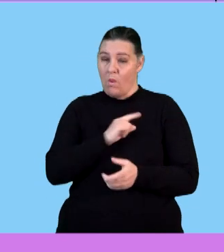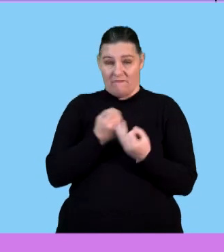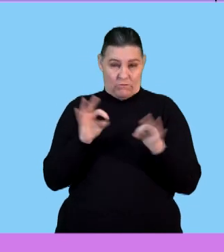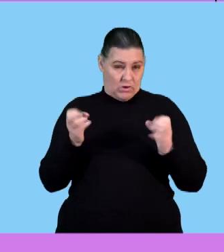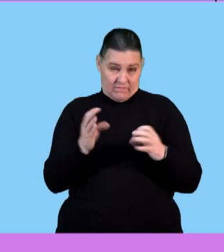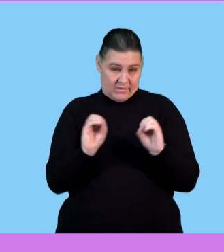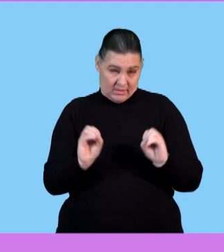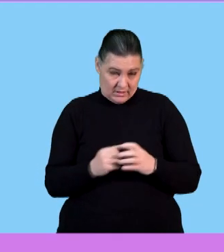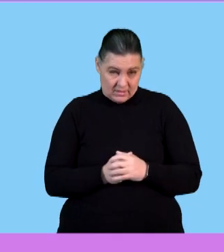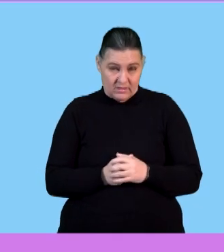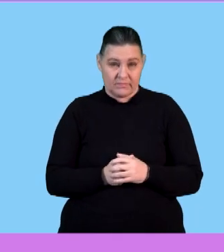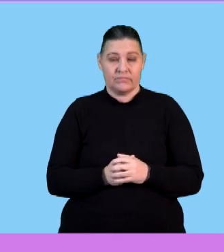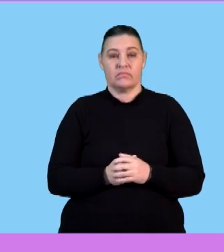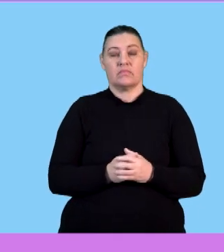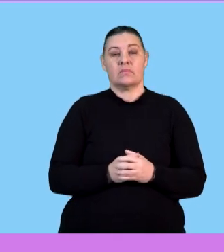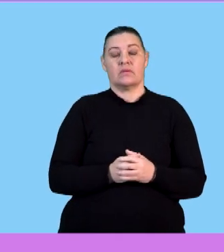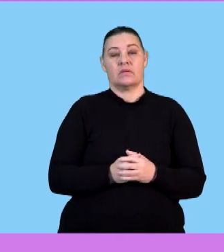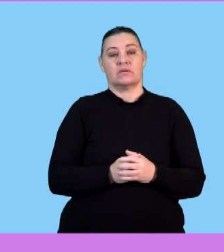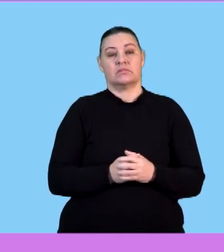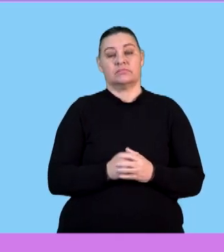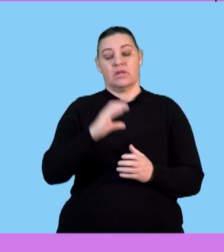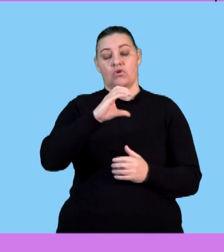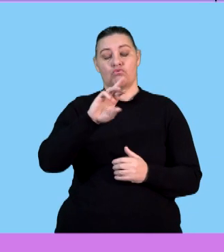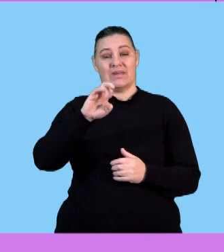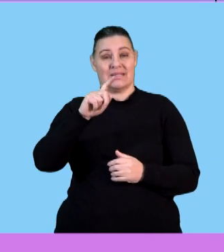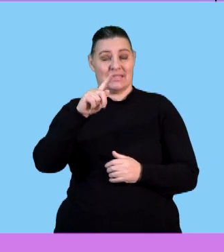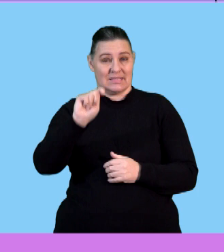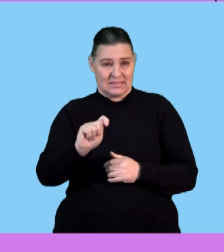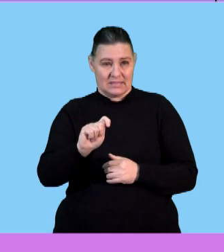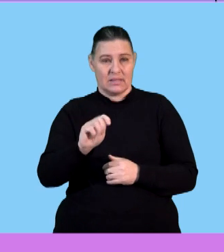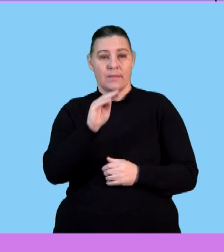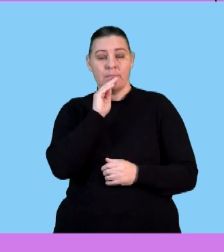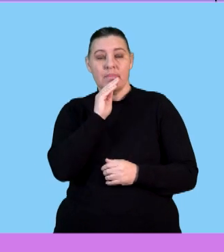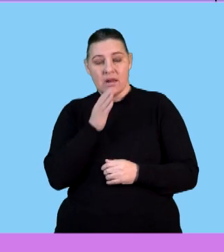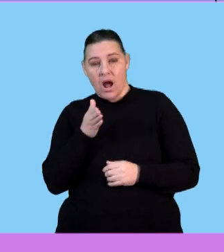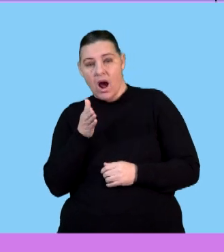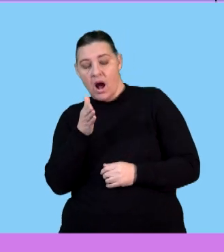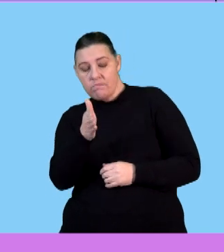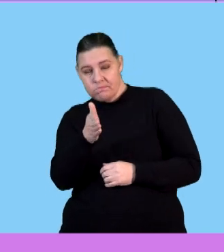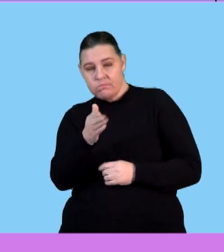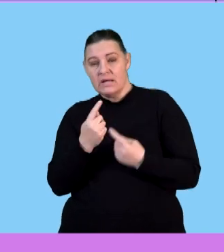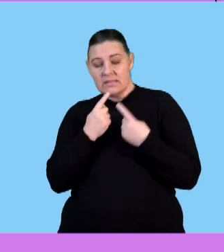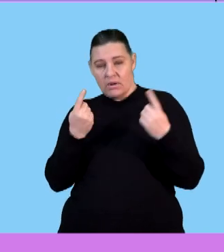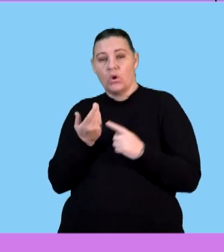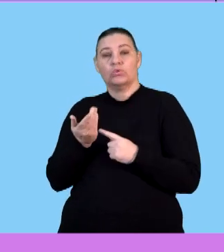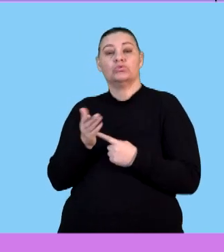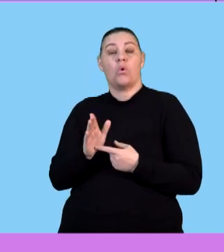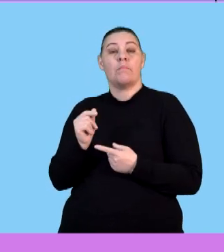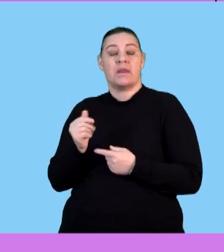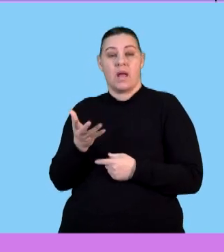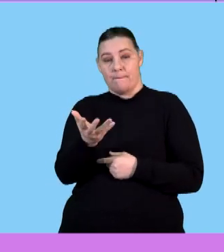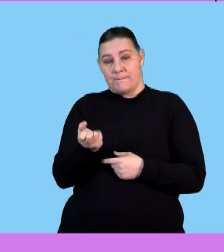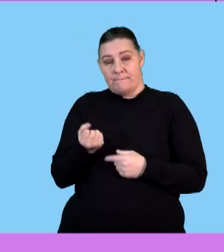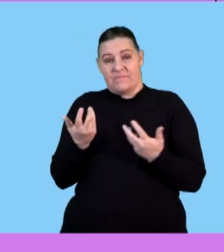for free. Credit, let's just go back one there. Credit, an entry on a statement that shows money has